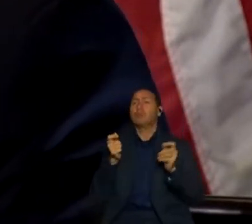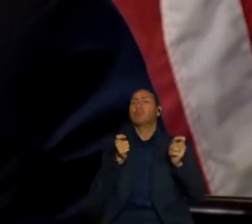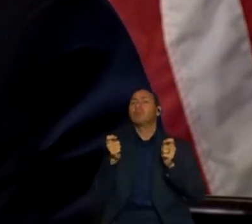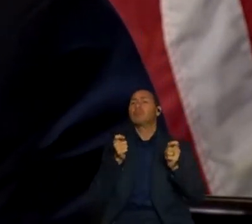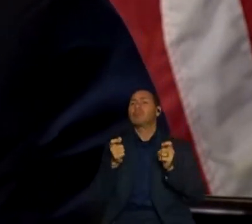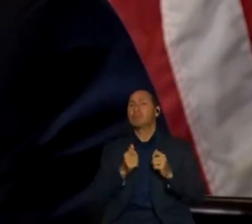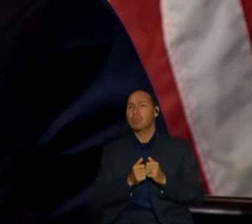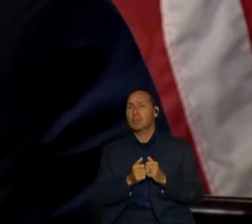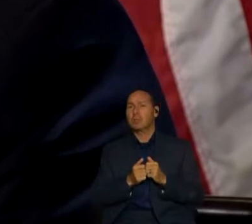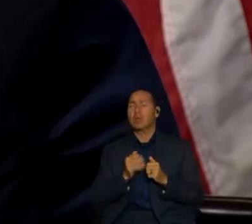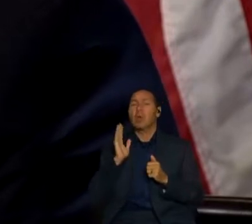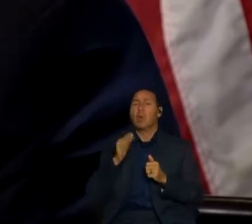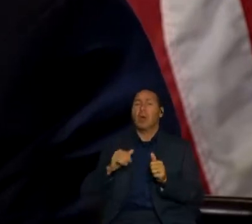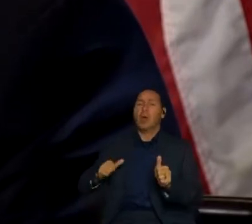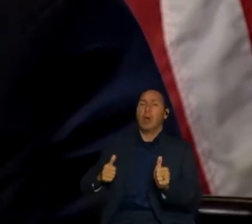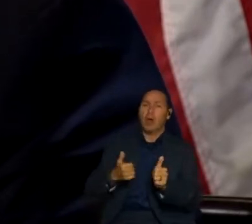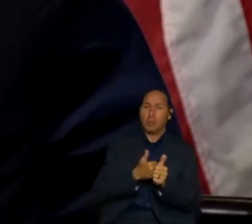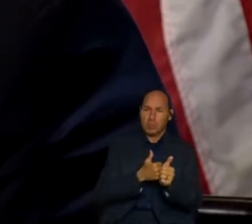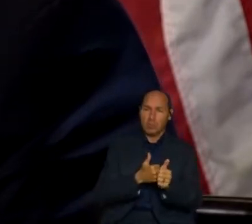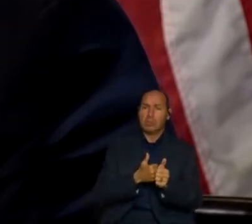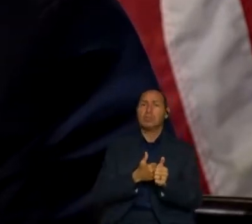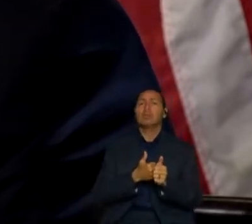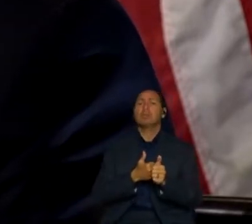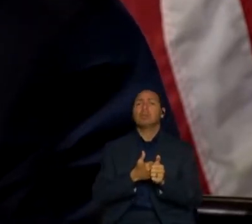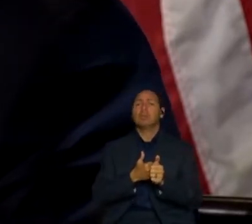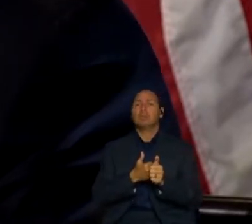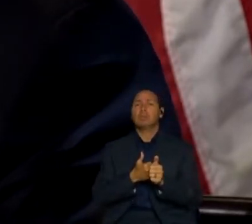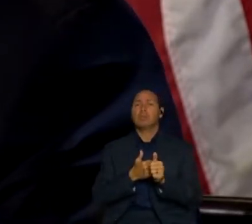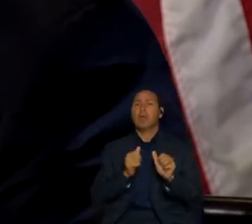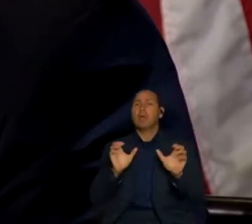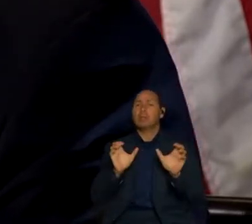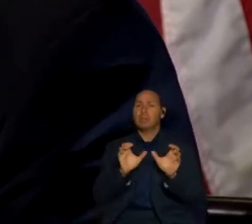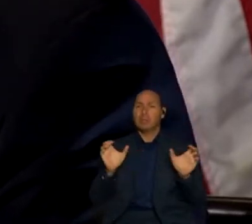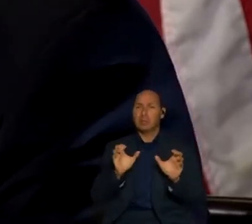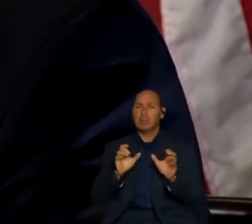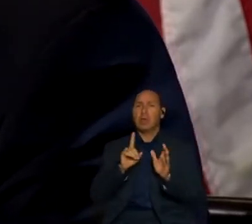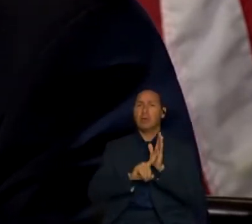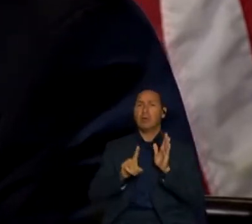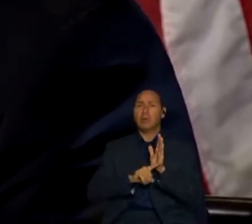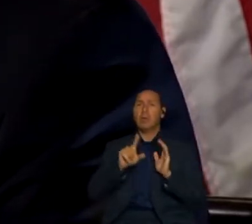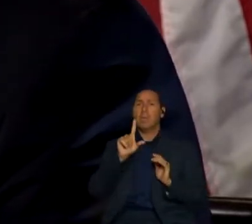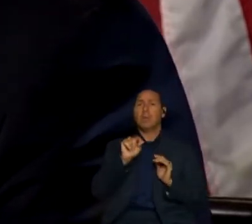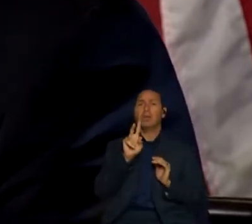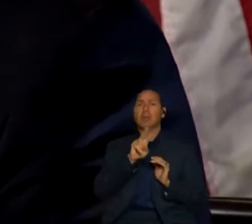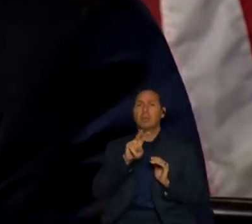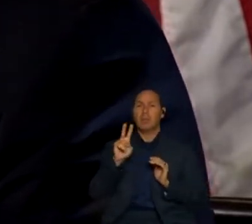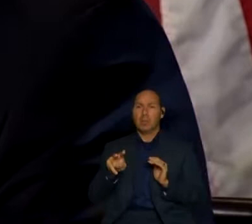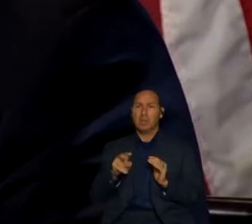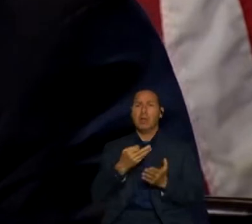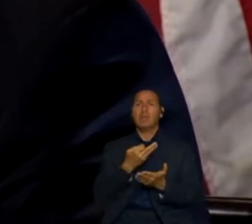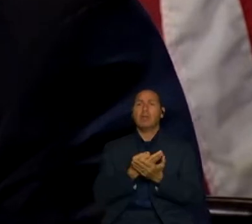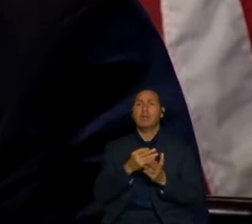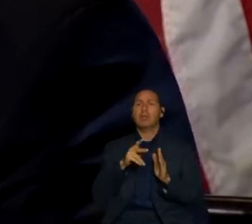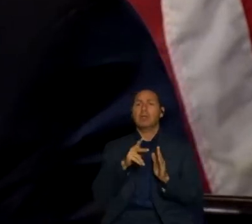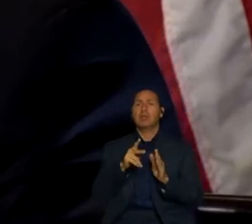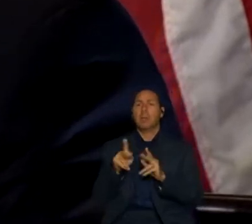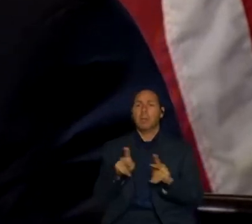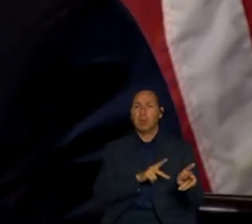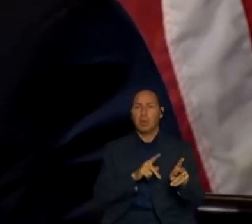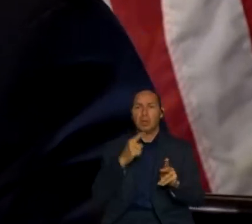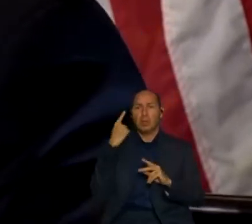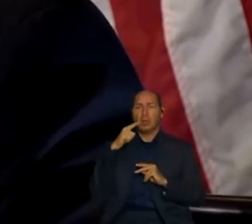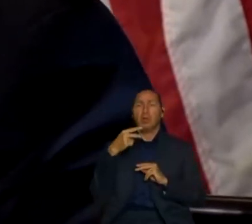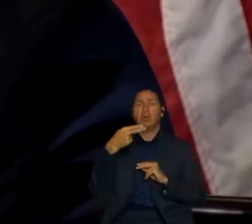update. We'll certify the revised 2022 fiscal plan for HTA. That'll be